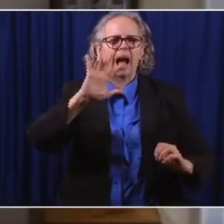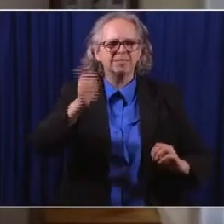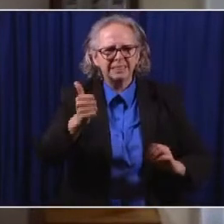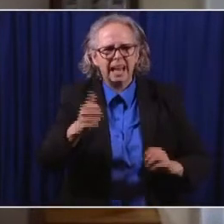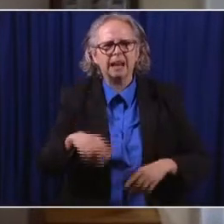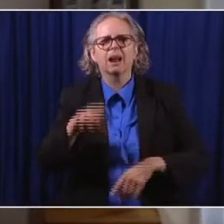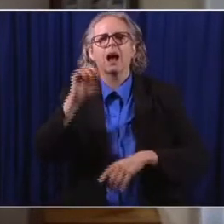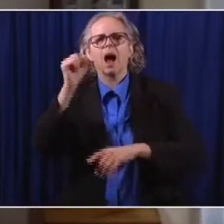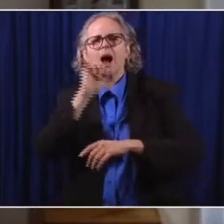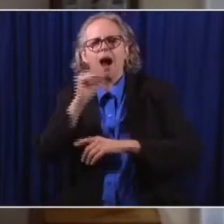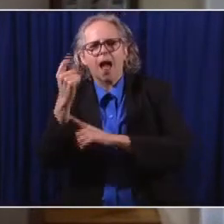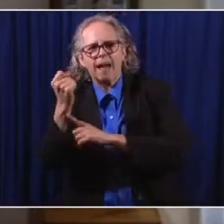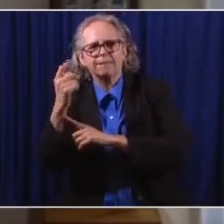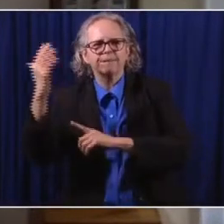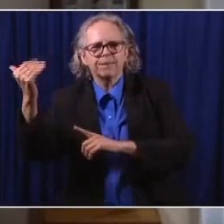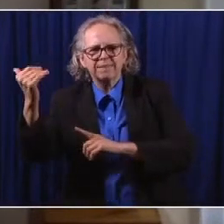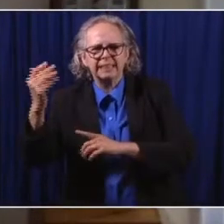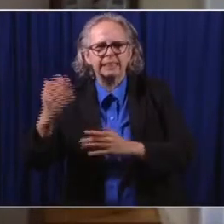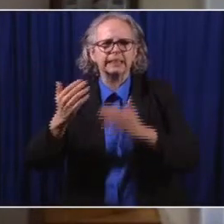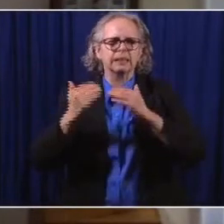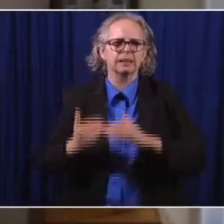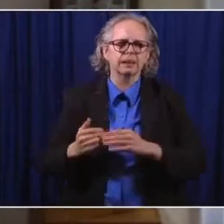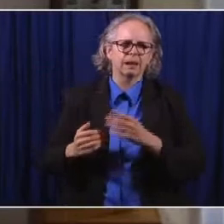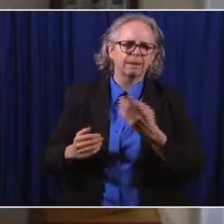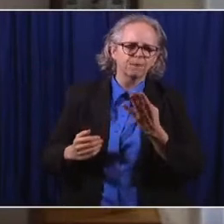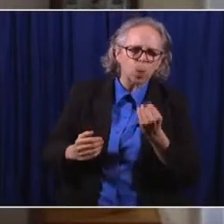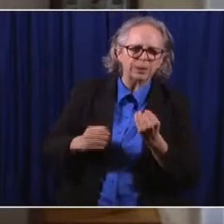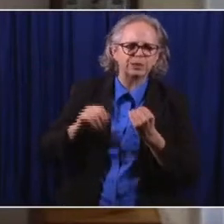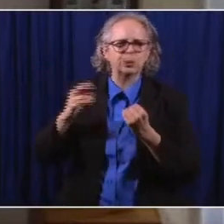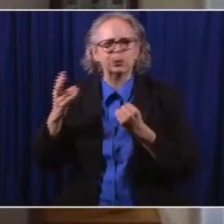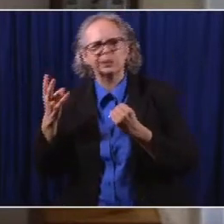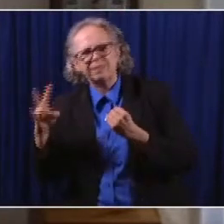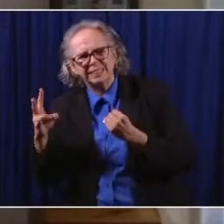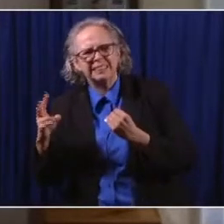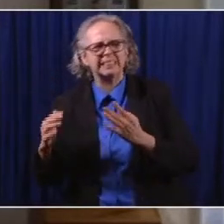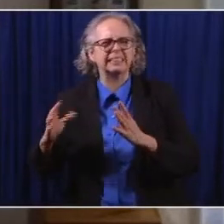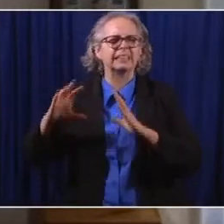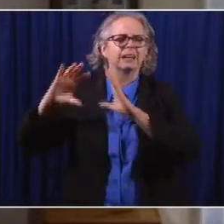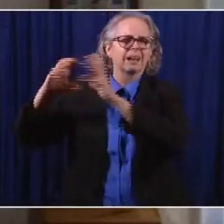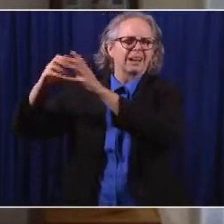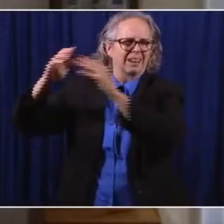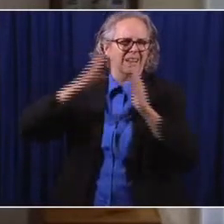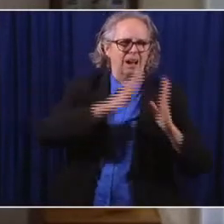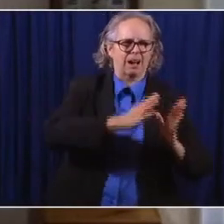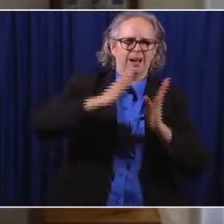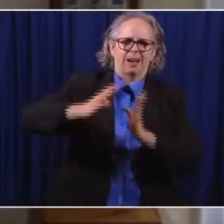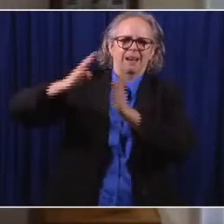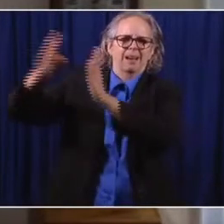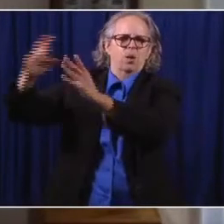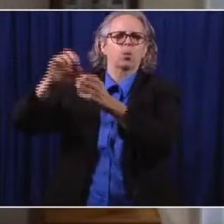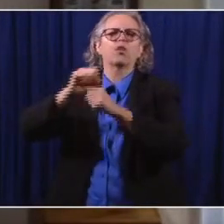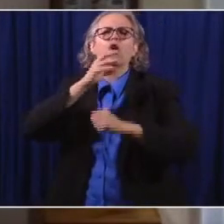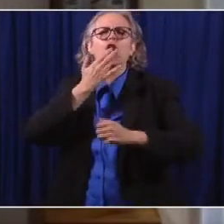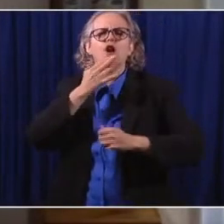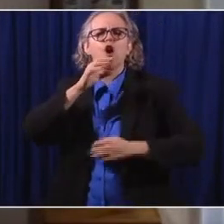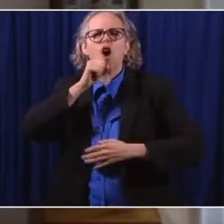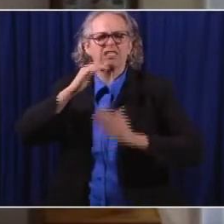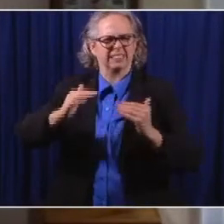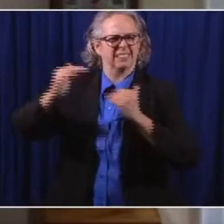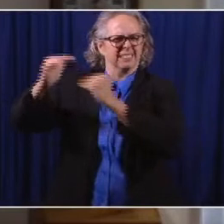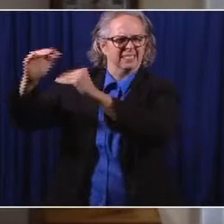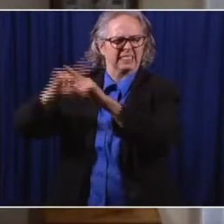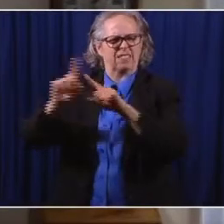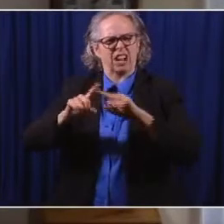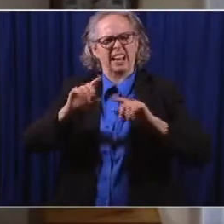up into what I would call orange, of sorts, orange yellow, I guess.